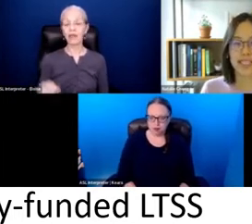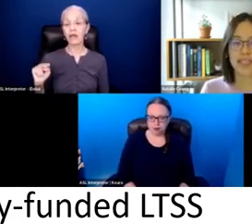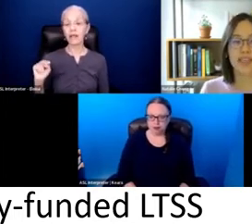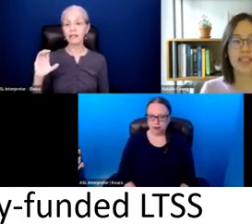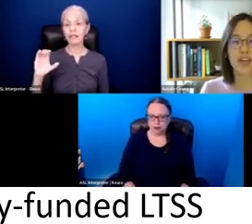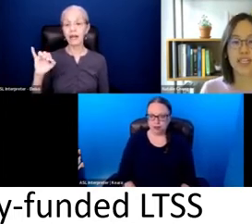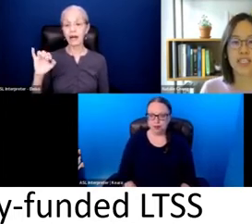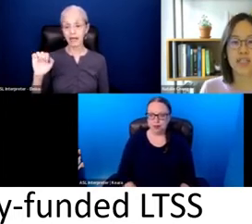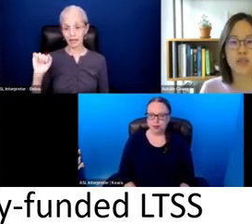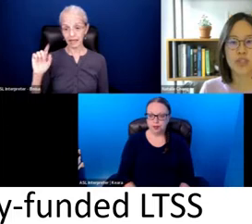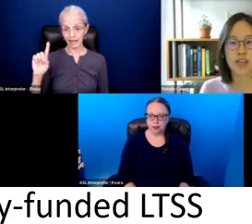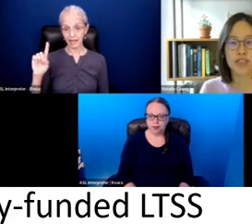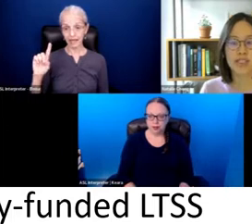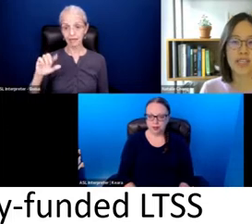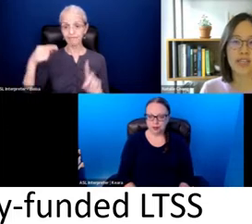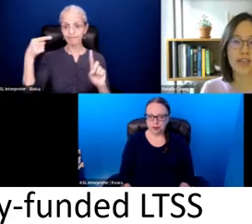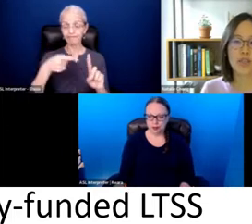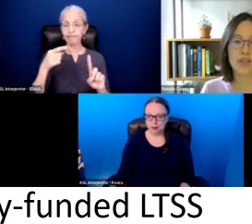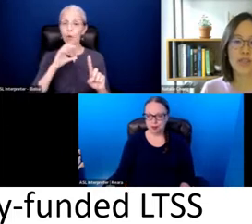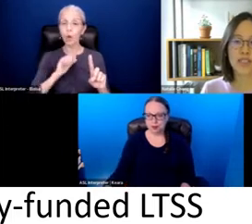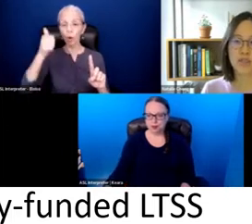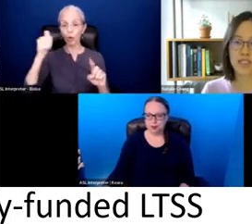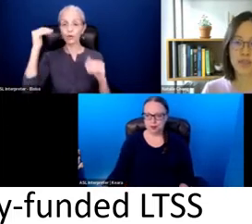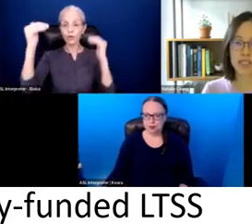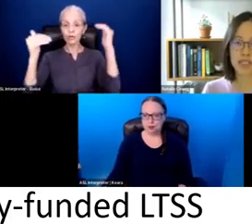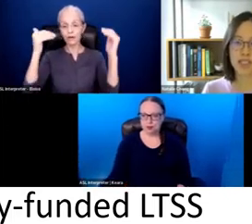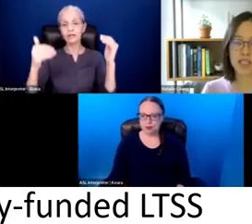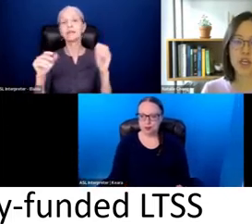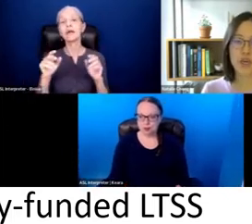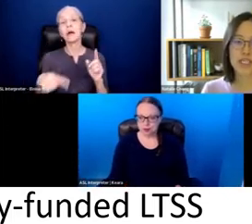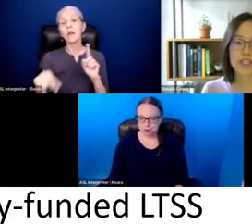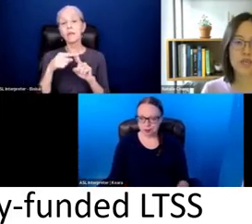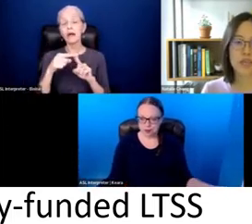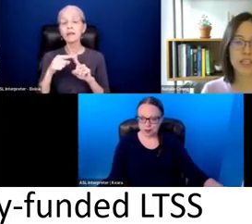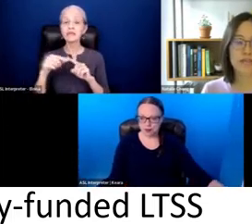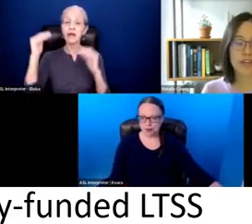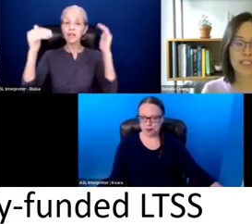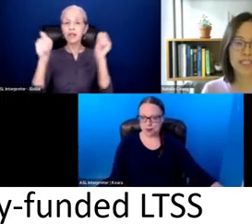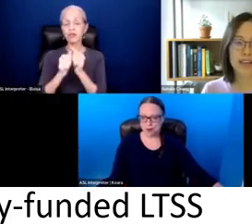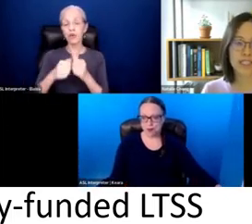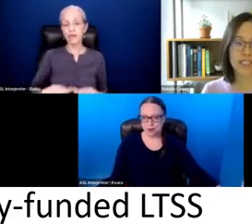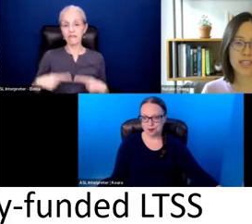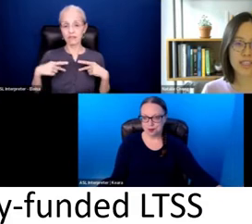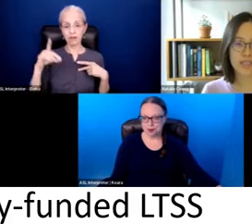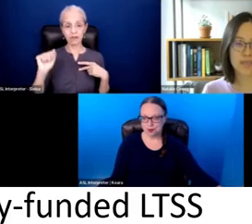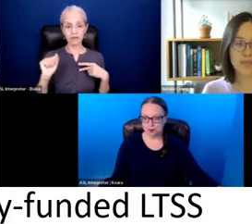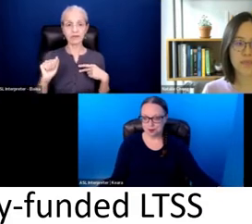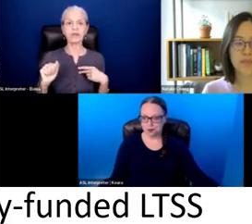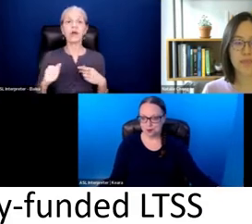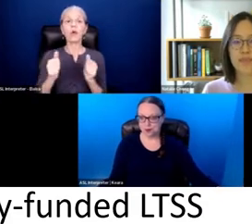NCIAD targets older adults and adults with physical disabilities who receive publicly funded